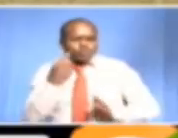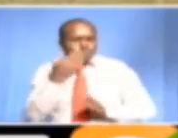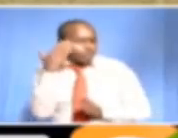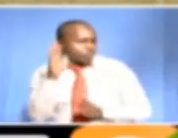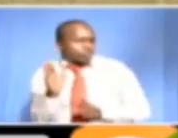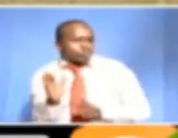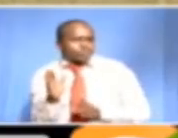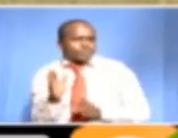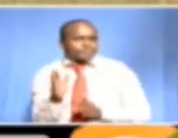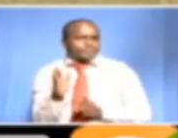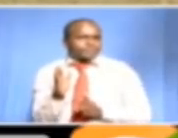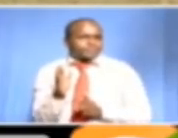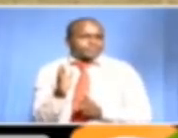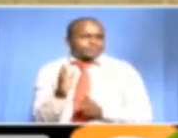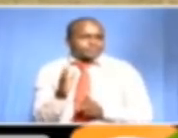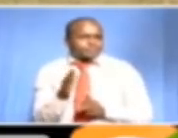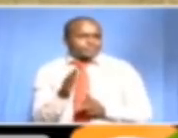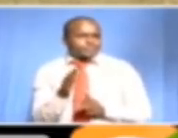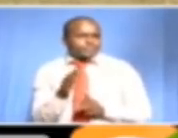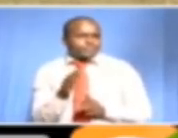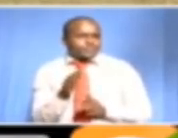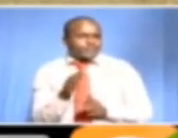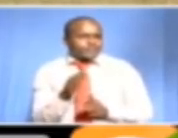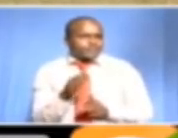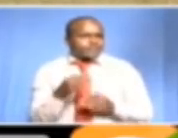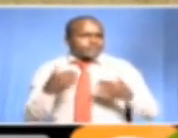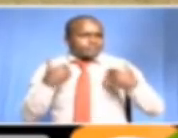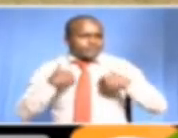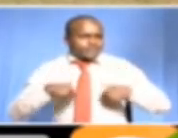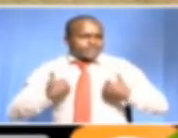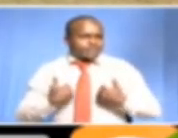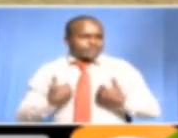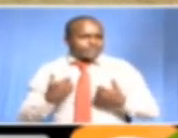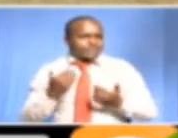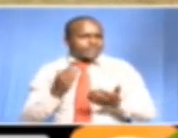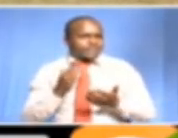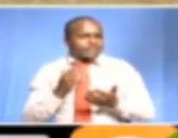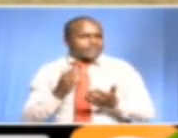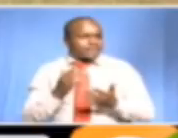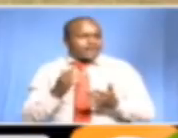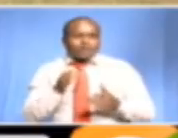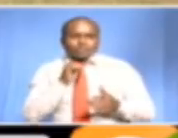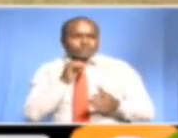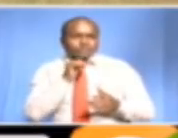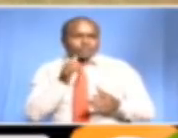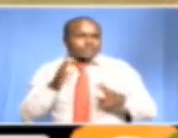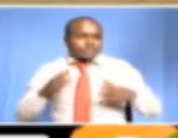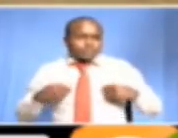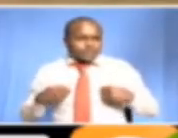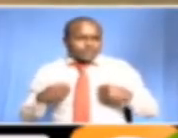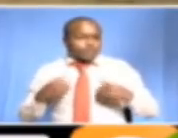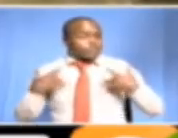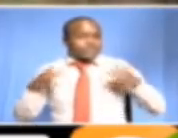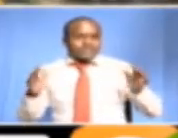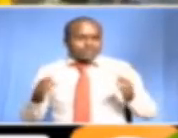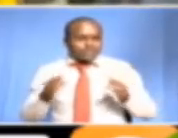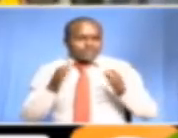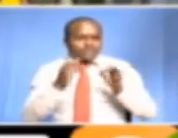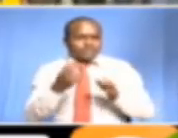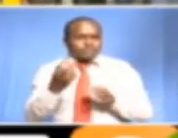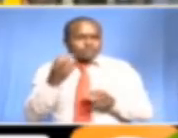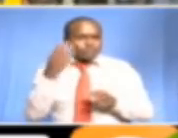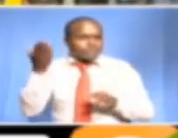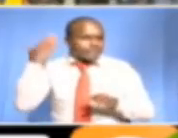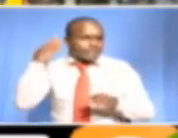dealing with? You know, there is denial. I mean, I was in denial. I wouldn't deny. I wouldn't lie to you. I was extremely in denial. If you saw me in the last parliament,